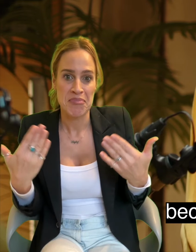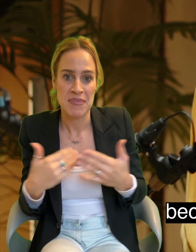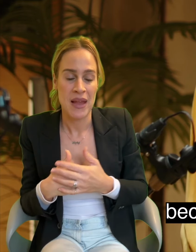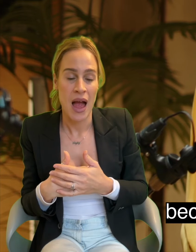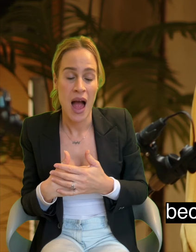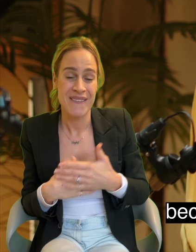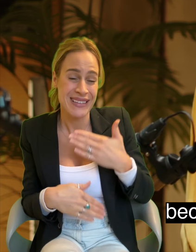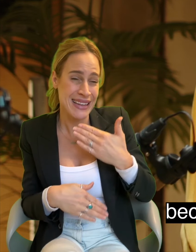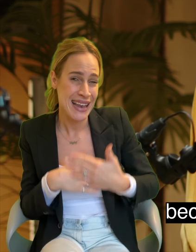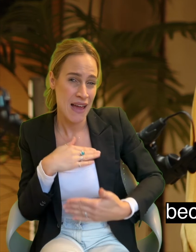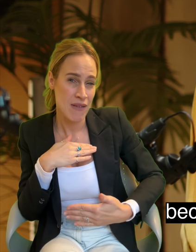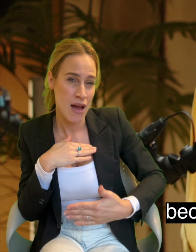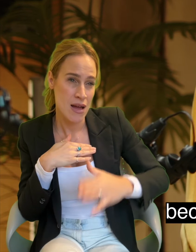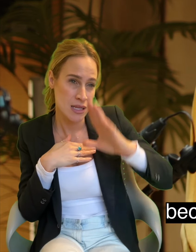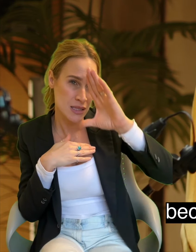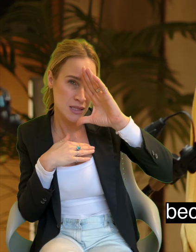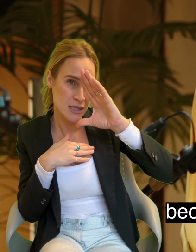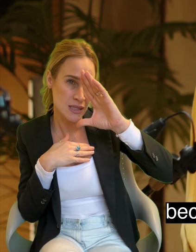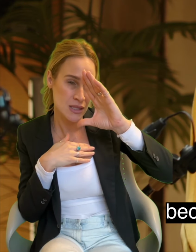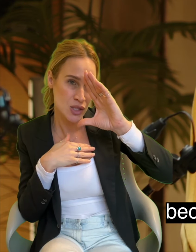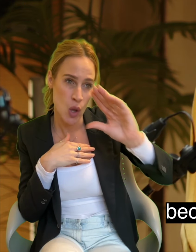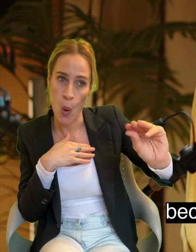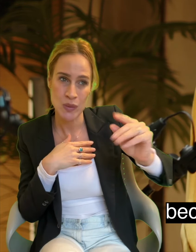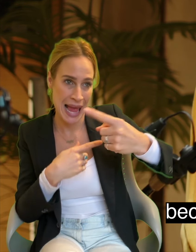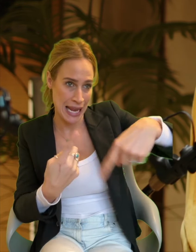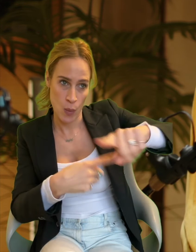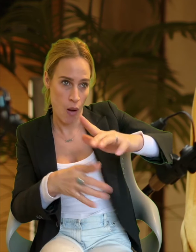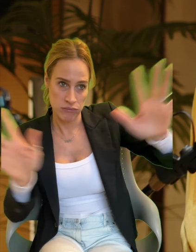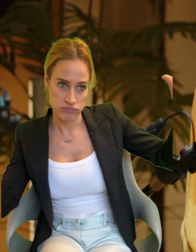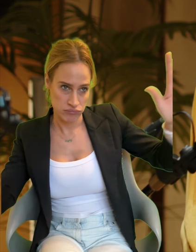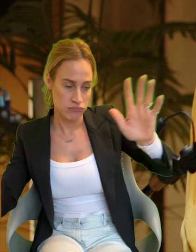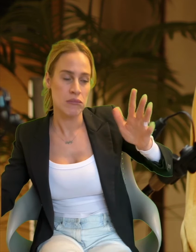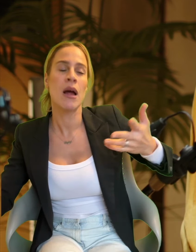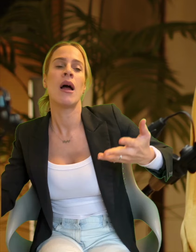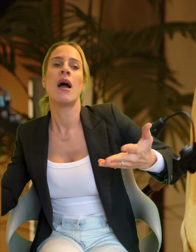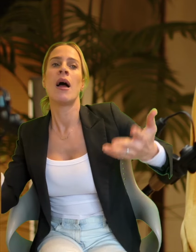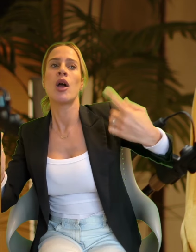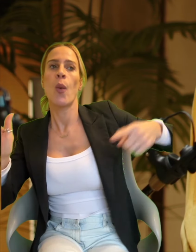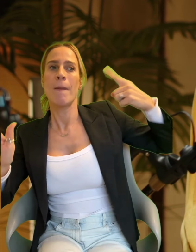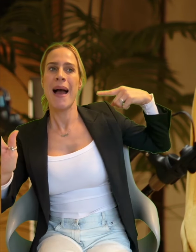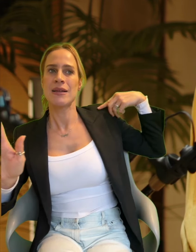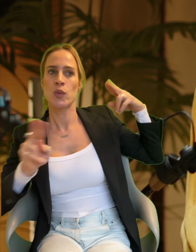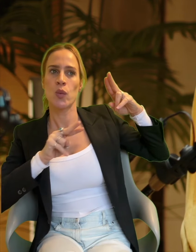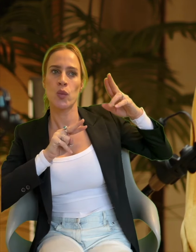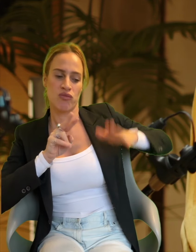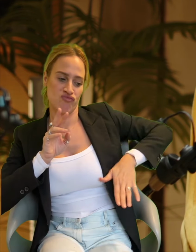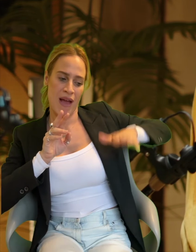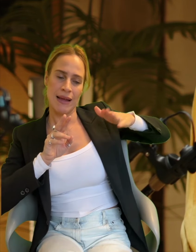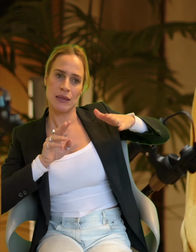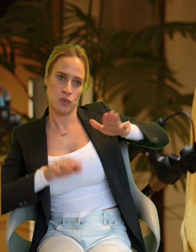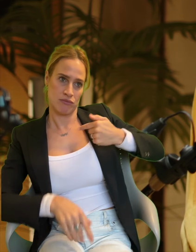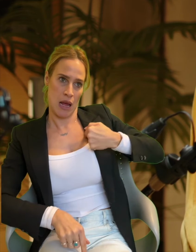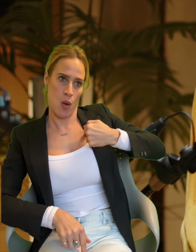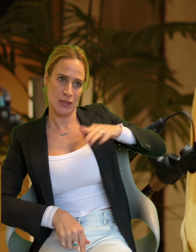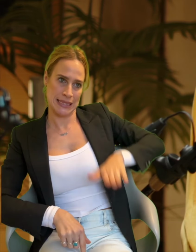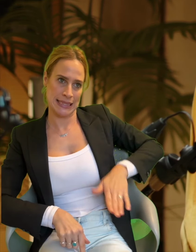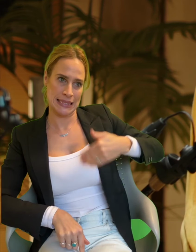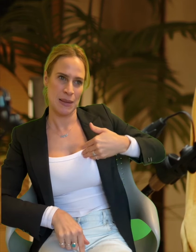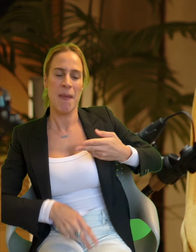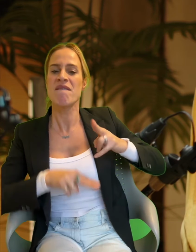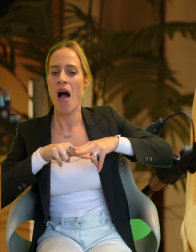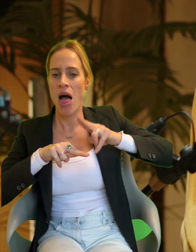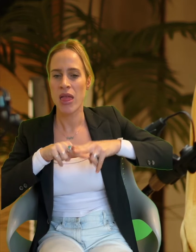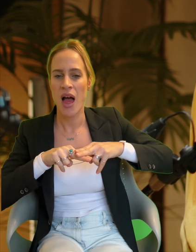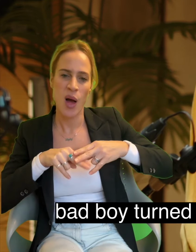and because we're going back to when I was a kid. So my dad, he was like bad